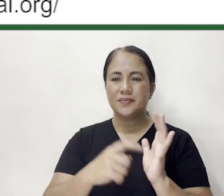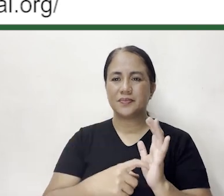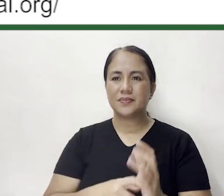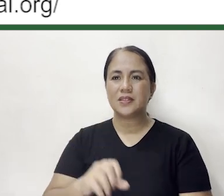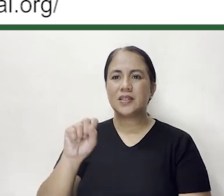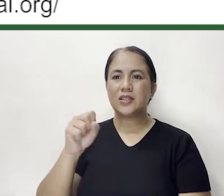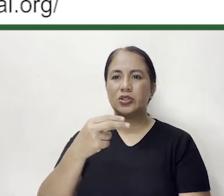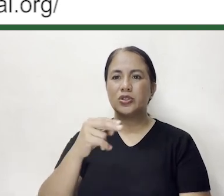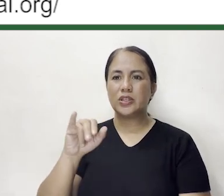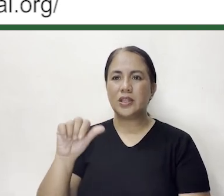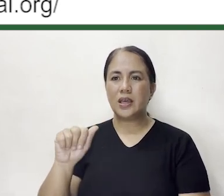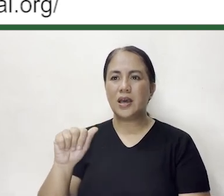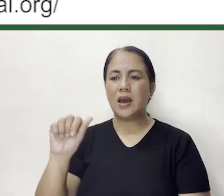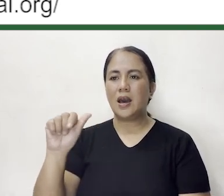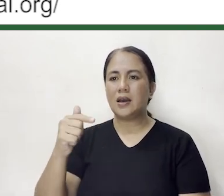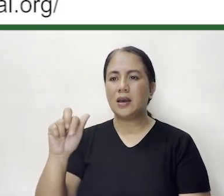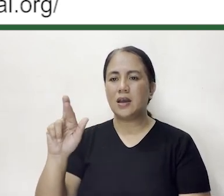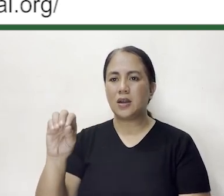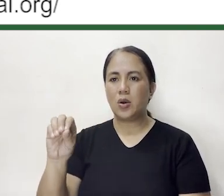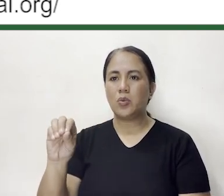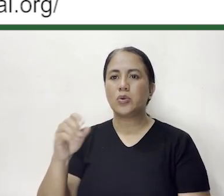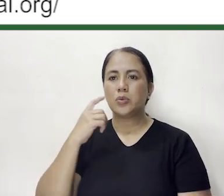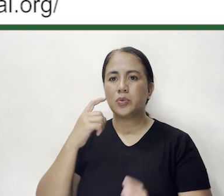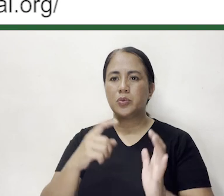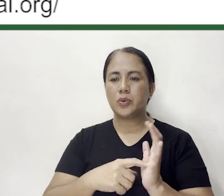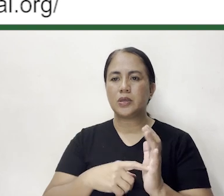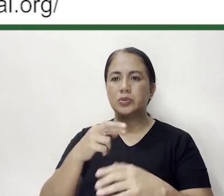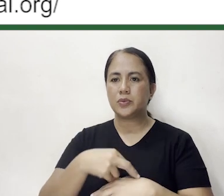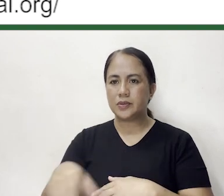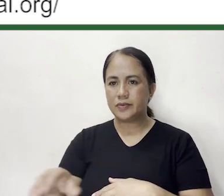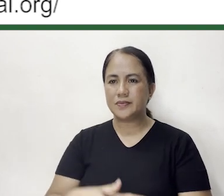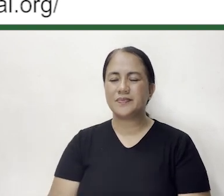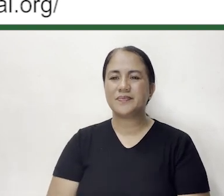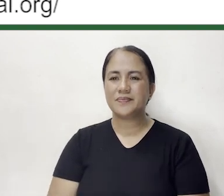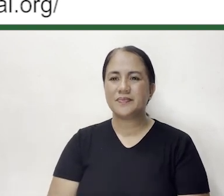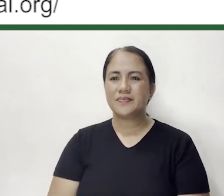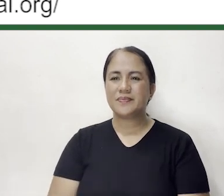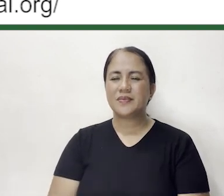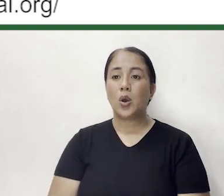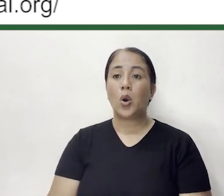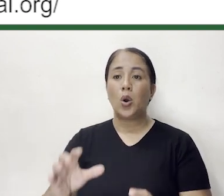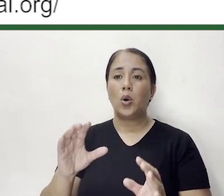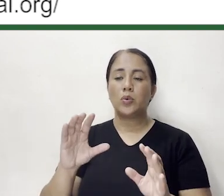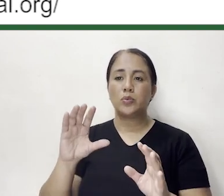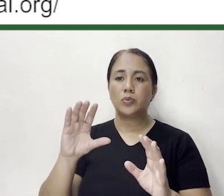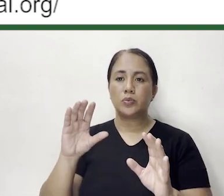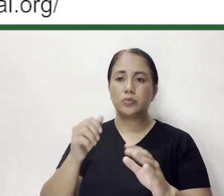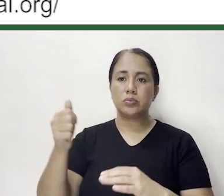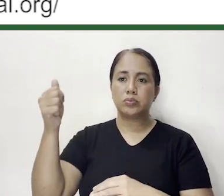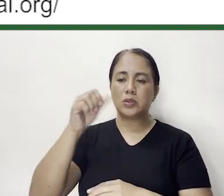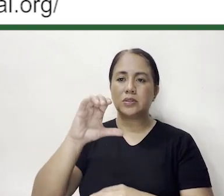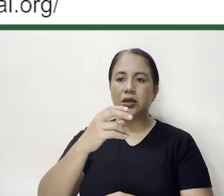Acknowledgements. Sheila May Menzo Agarao would like to acknowledge her references. Office of the